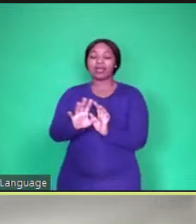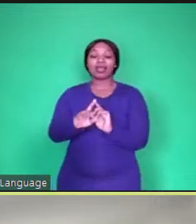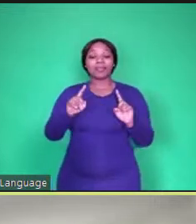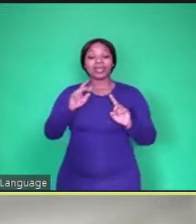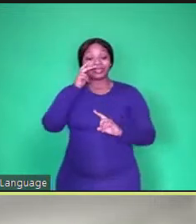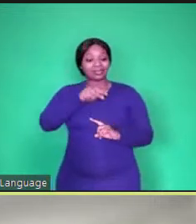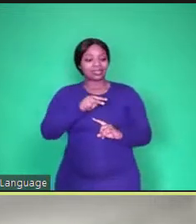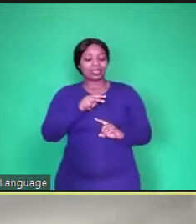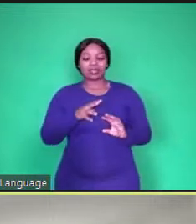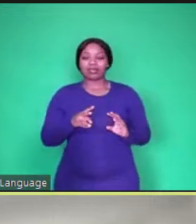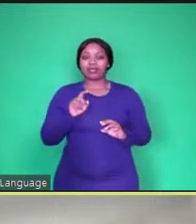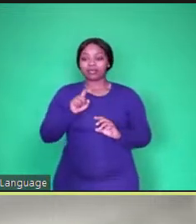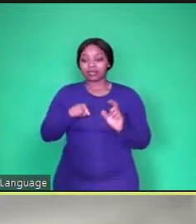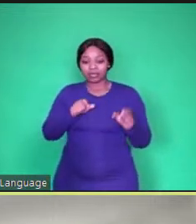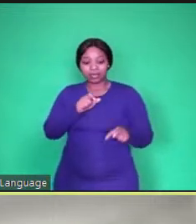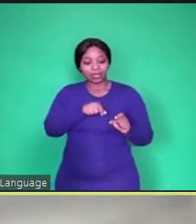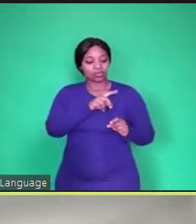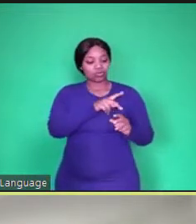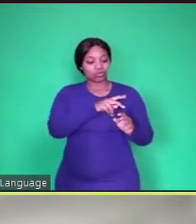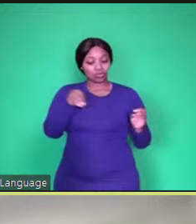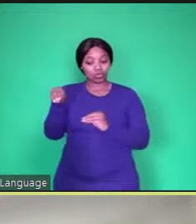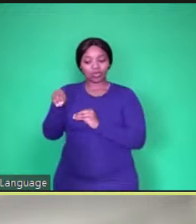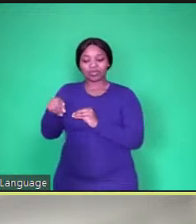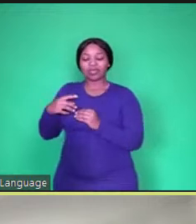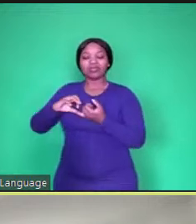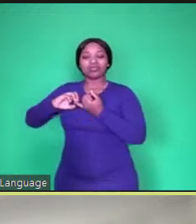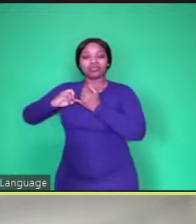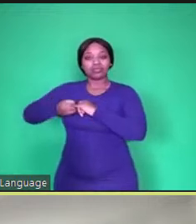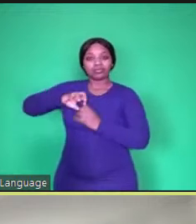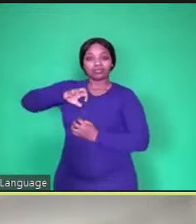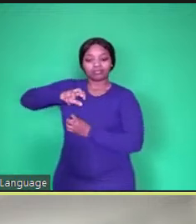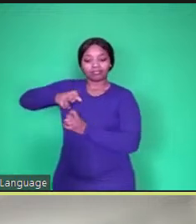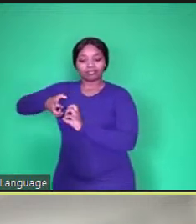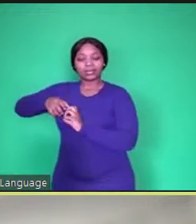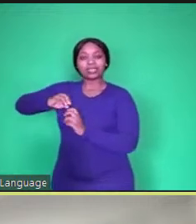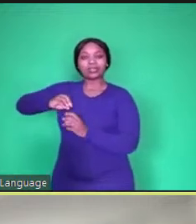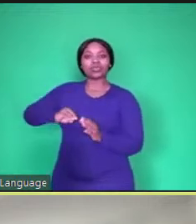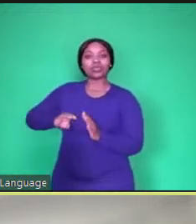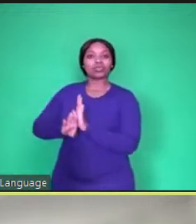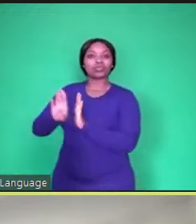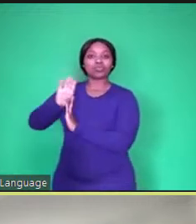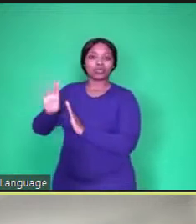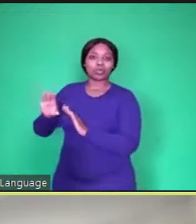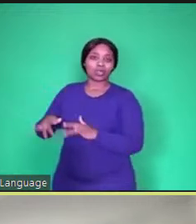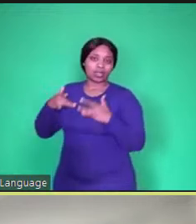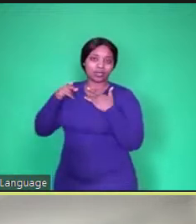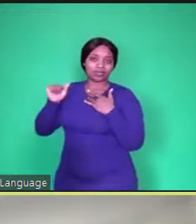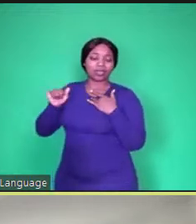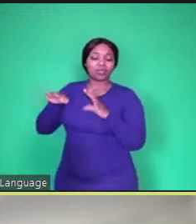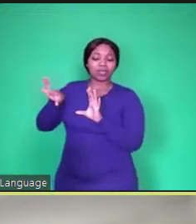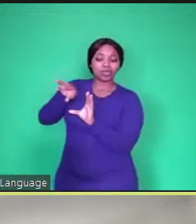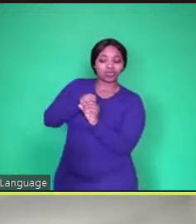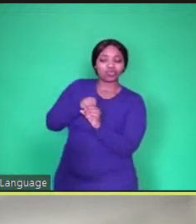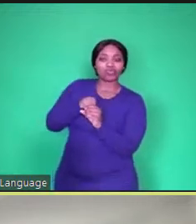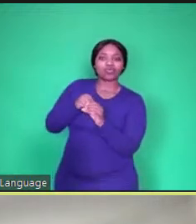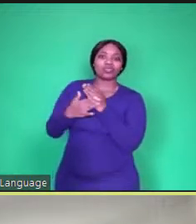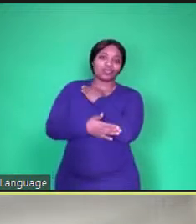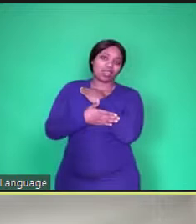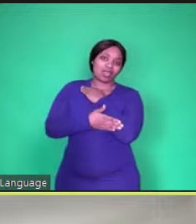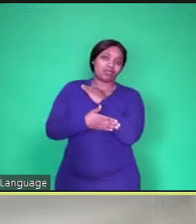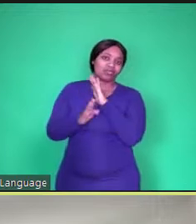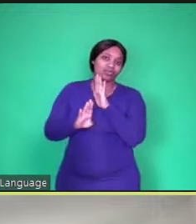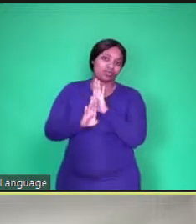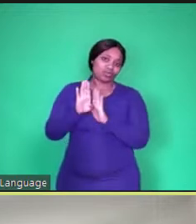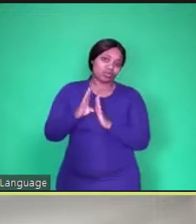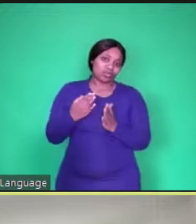of adjustment and seen of a way of potentially promoting a more inclusive country. And we asked the